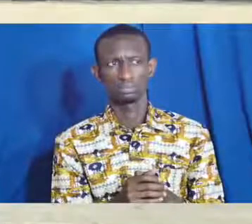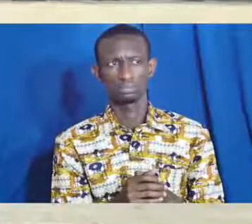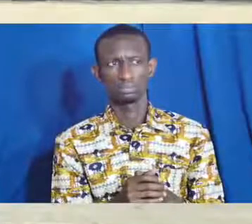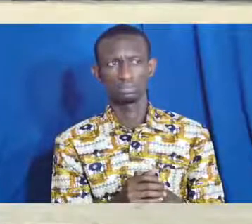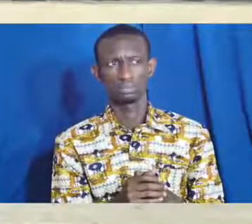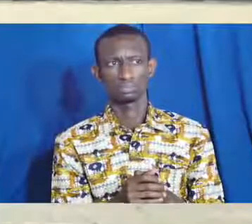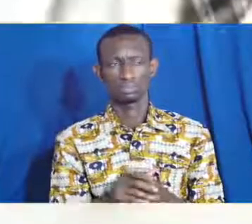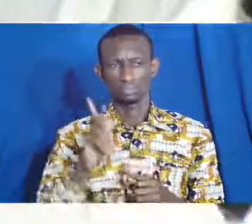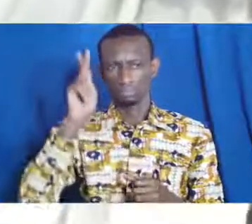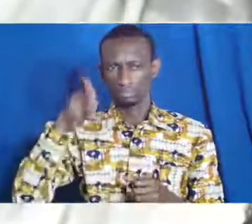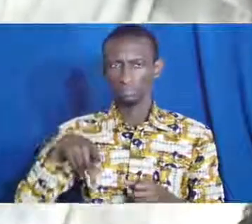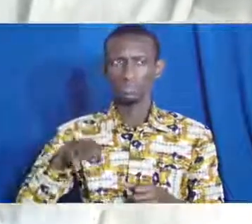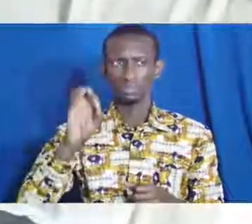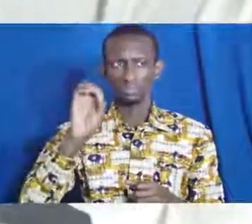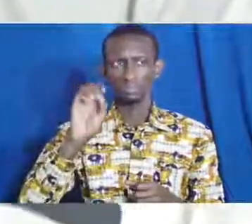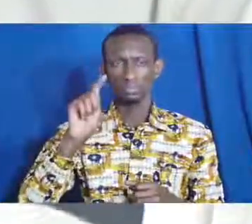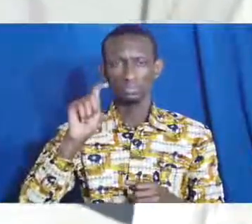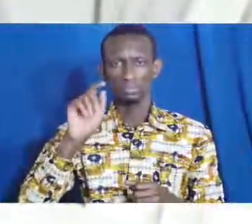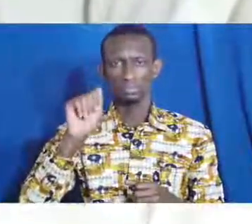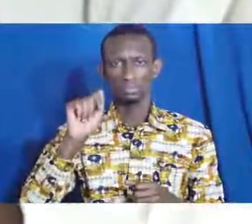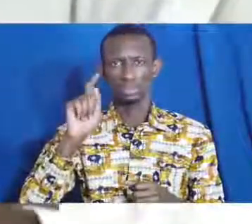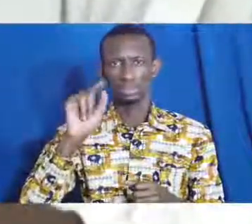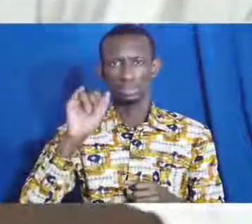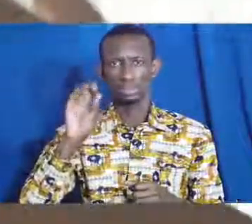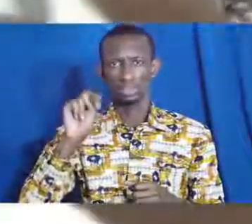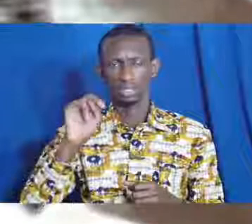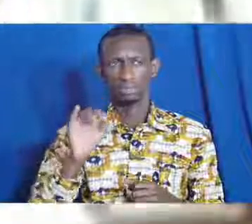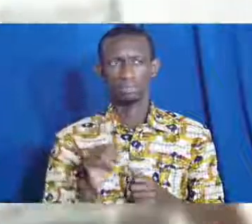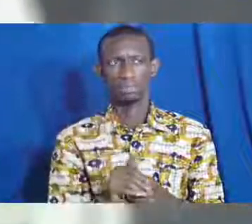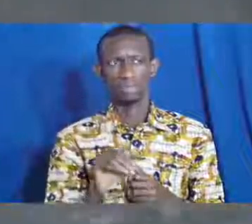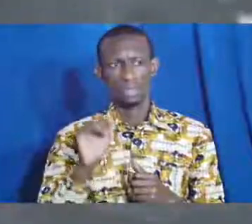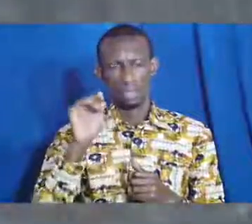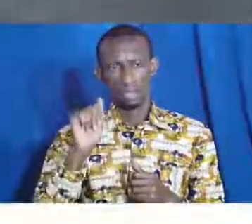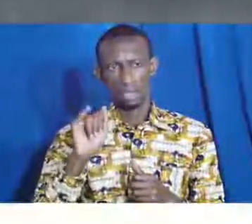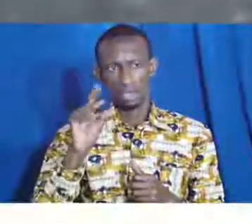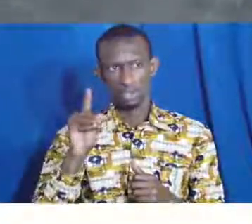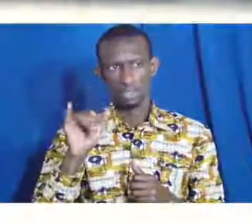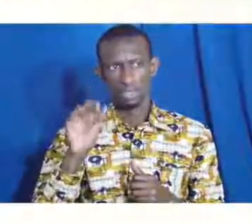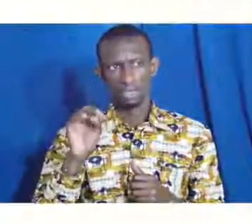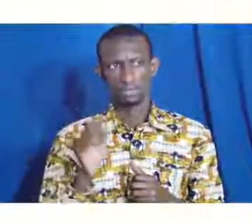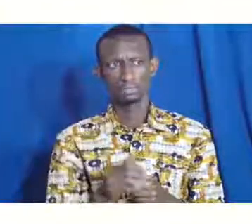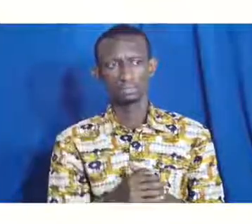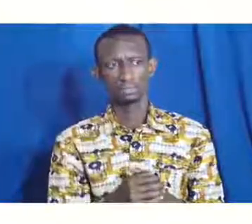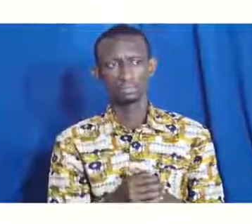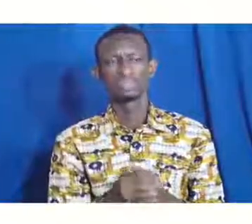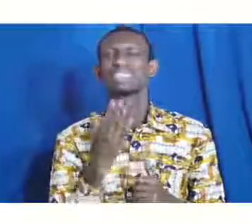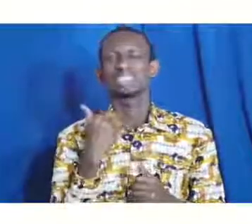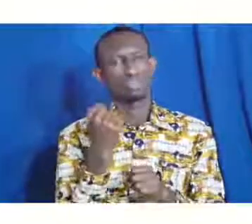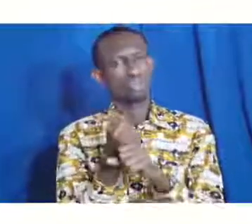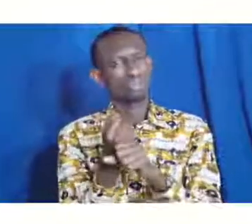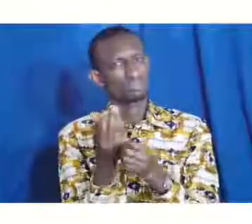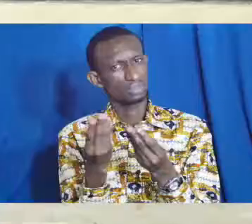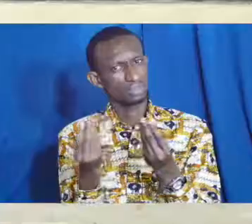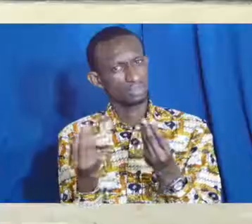is potassium iodide. This is potassium iodide solution. So I'm just going to make a simple,